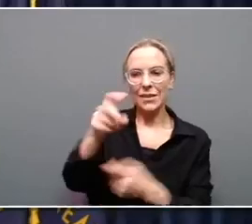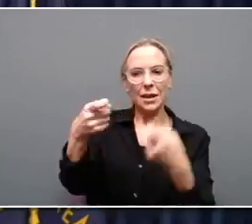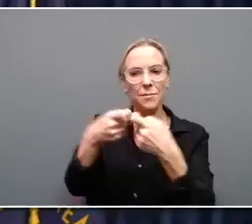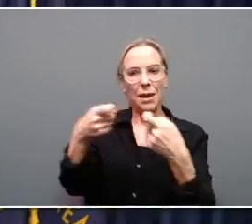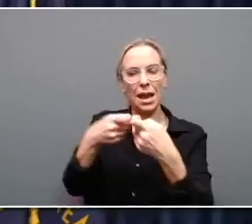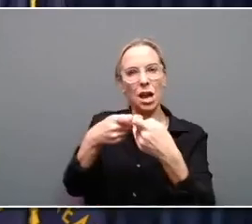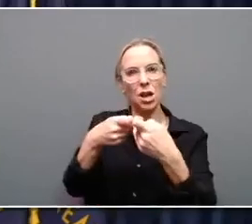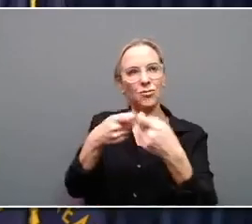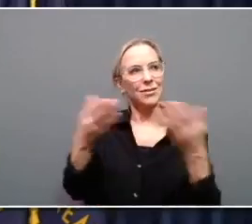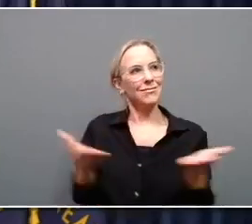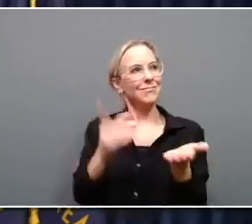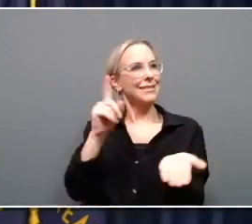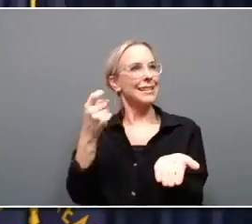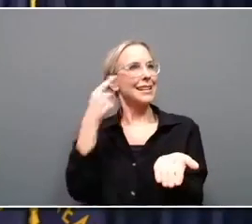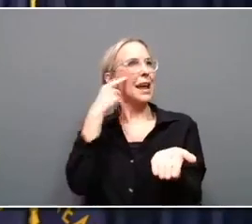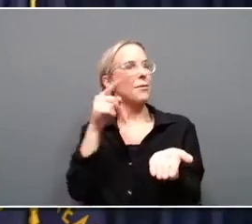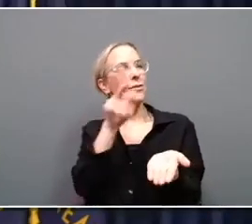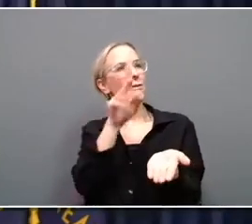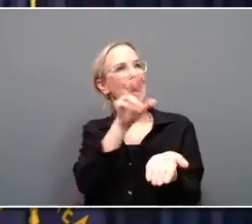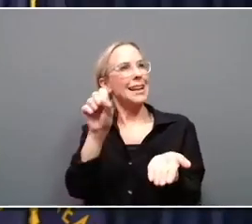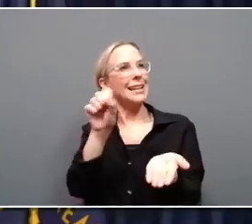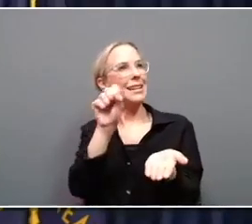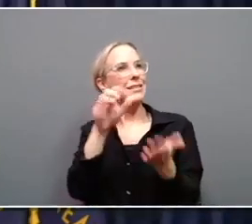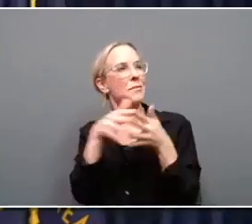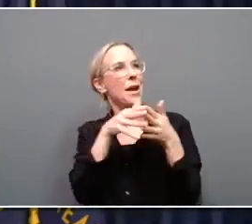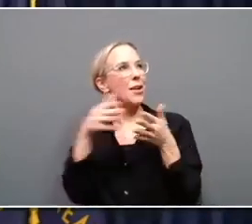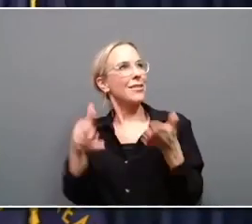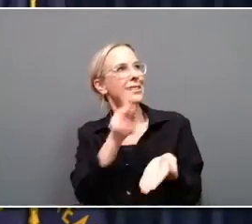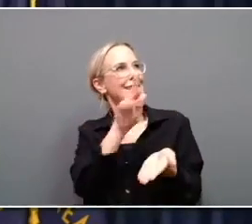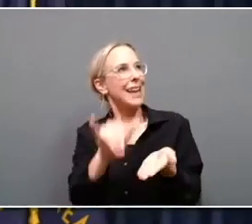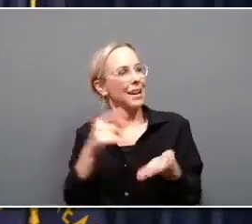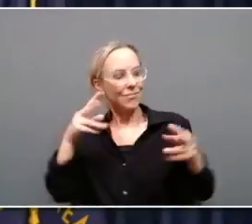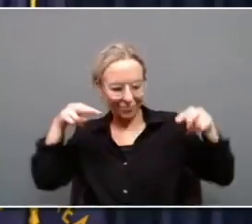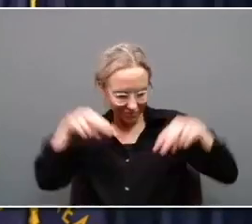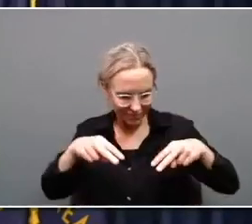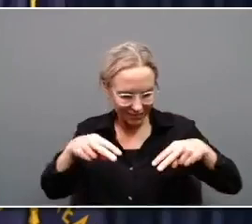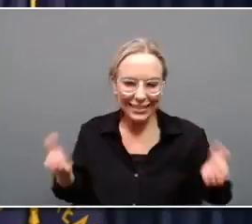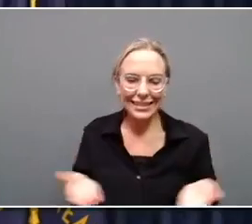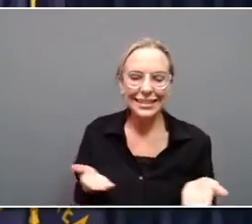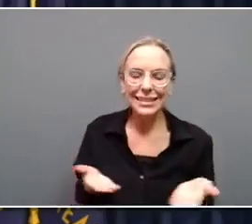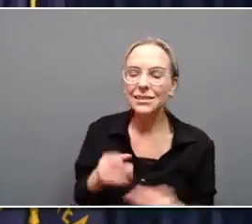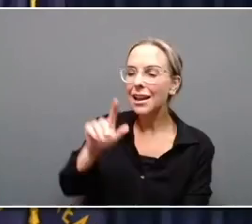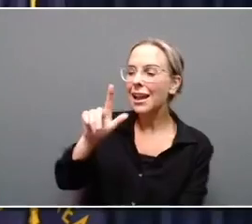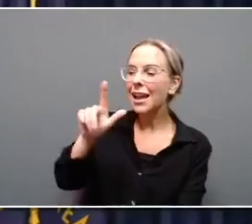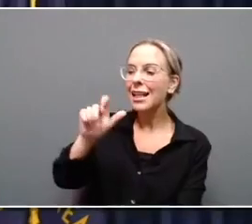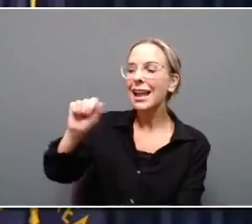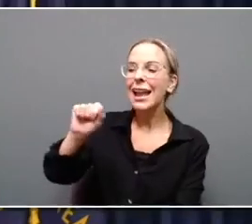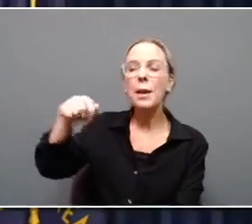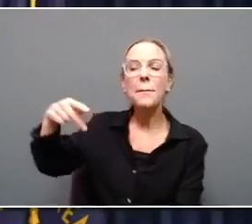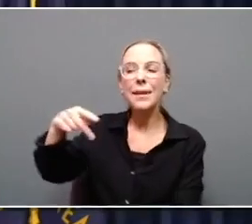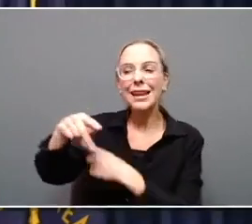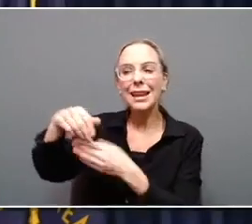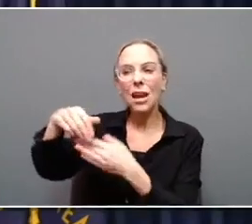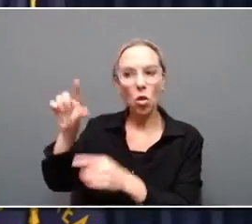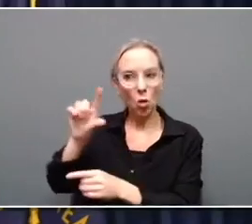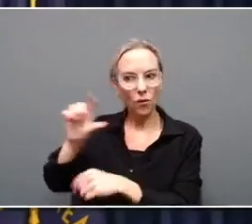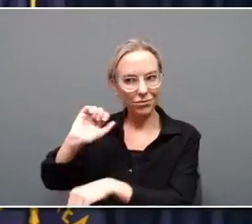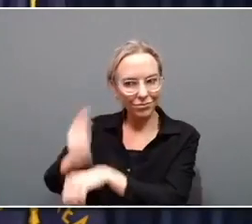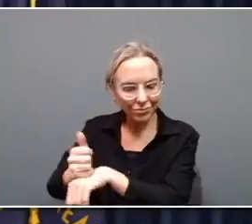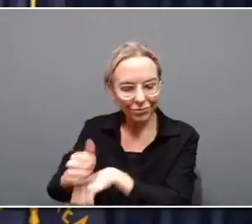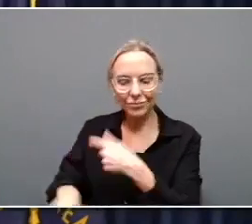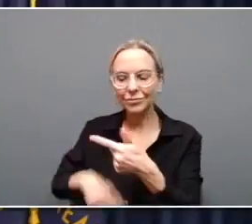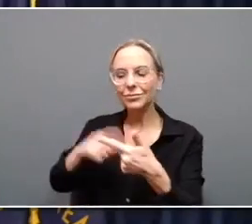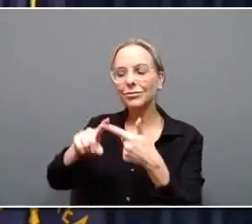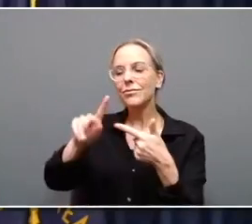United States of America. But when you look at what was announced for LAP in Louisville, as well as Toyota's